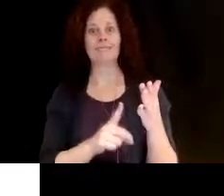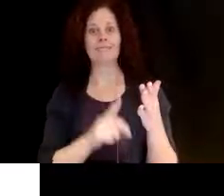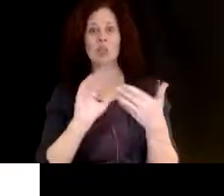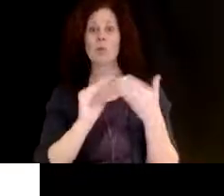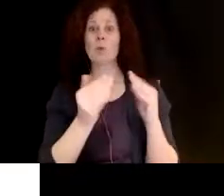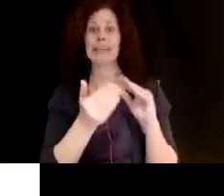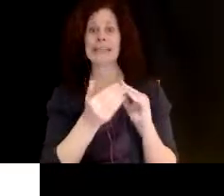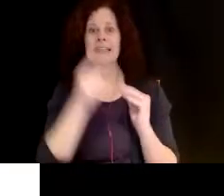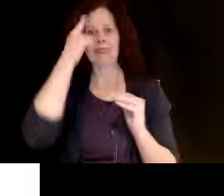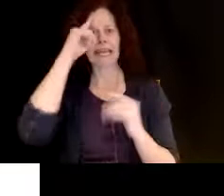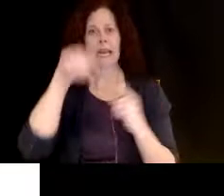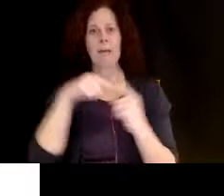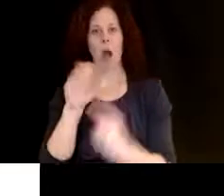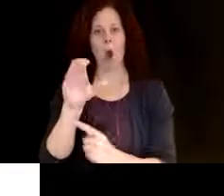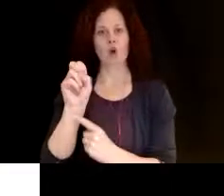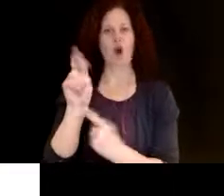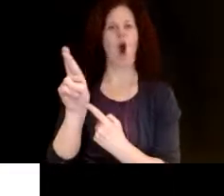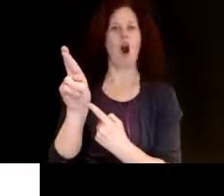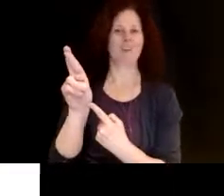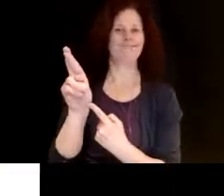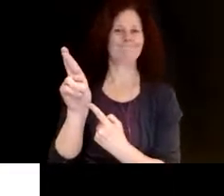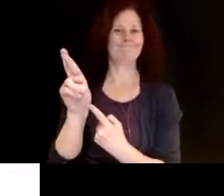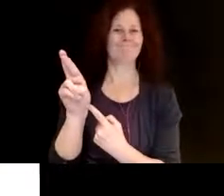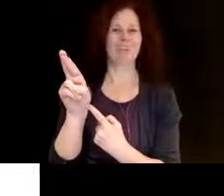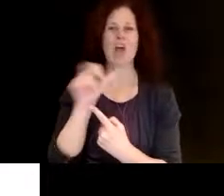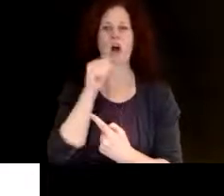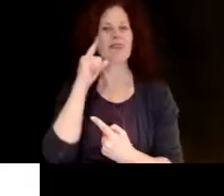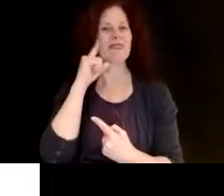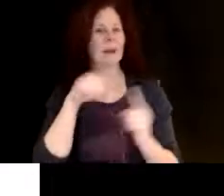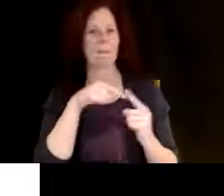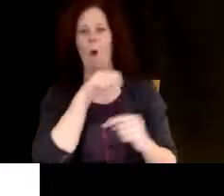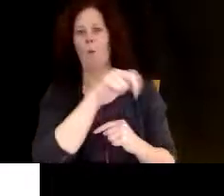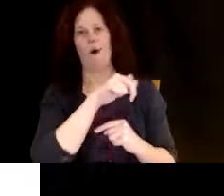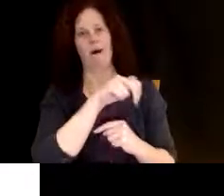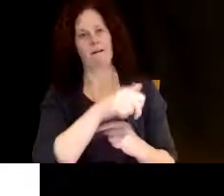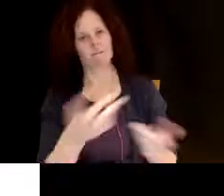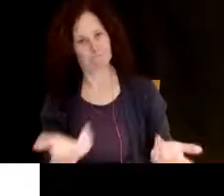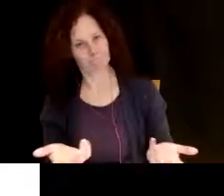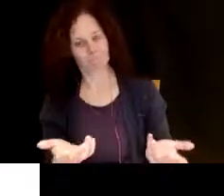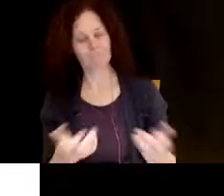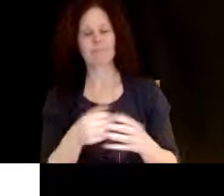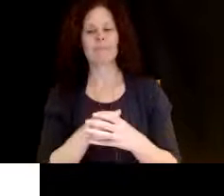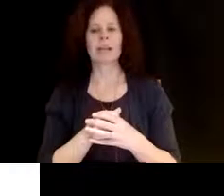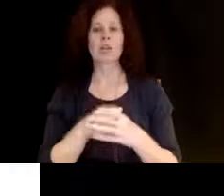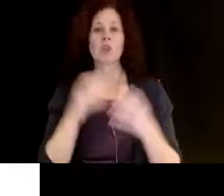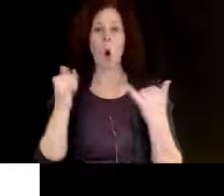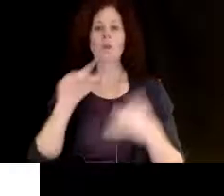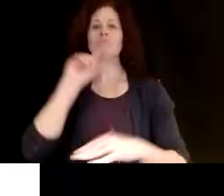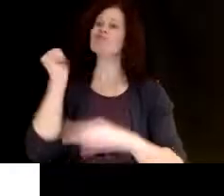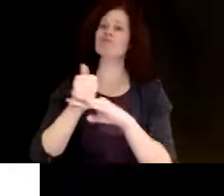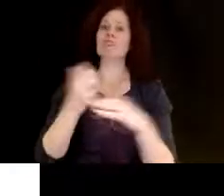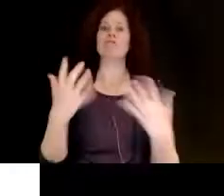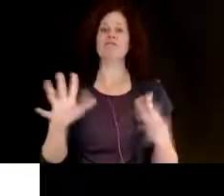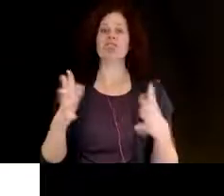mind. And this creates environments that are difficult to retrofit for walking.